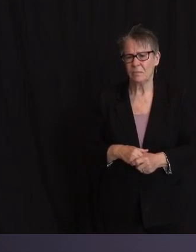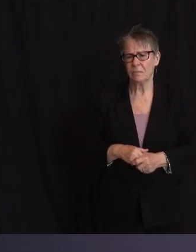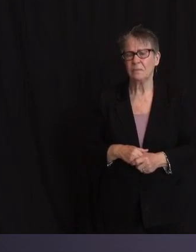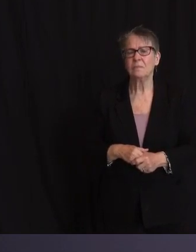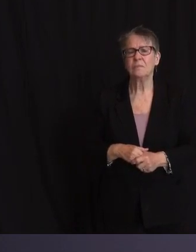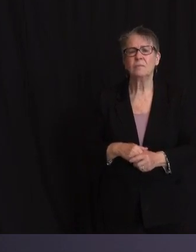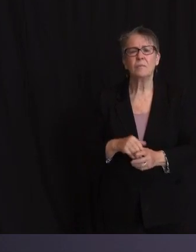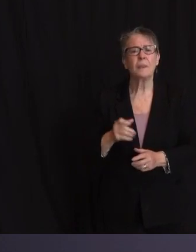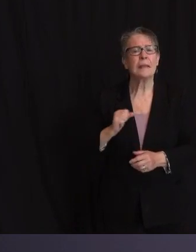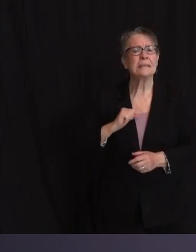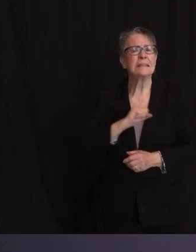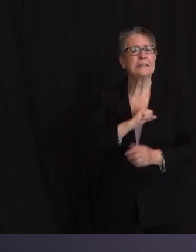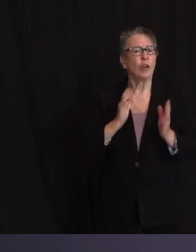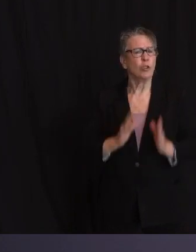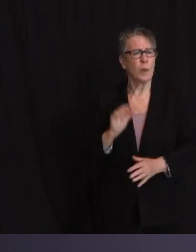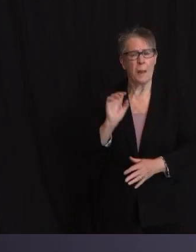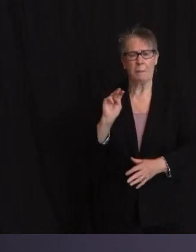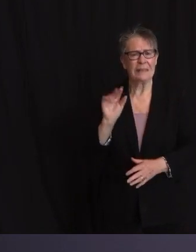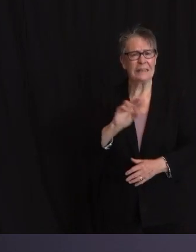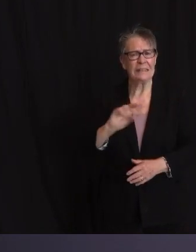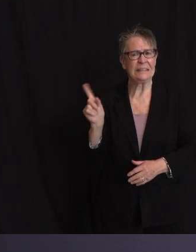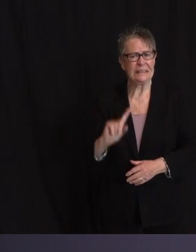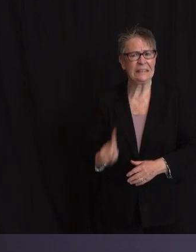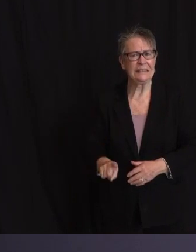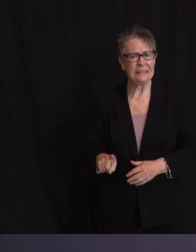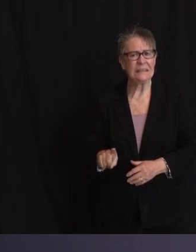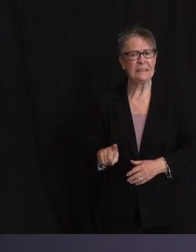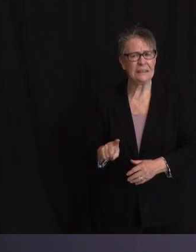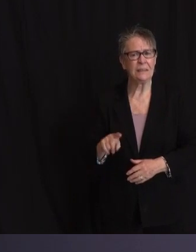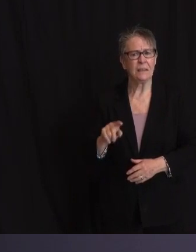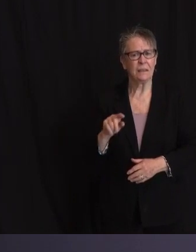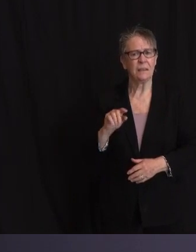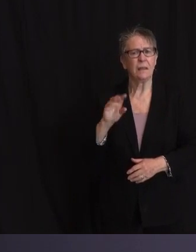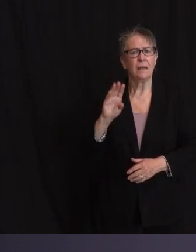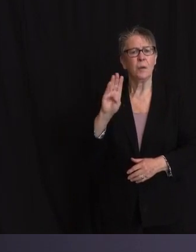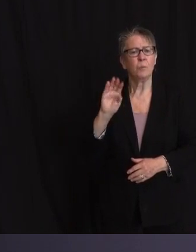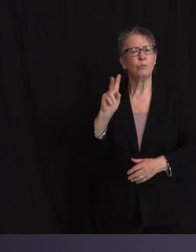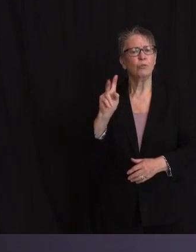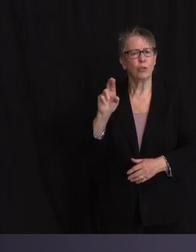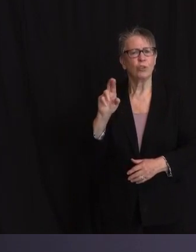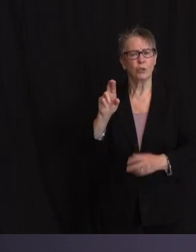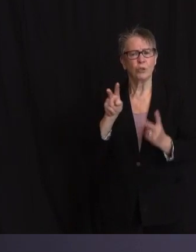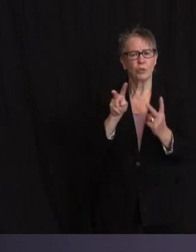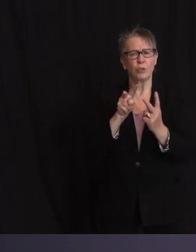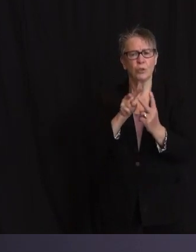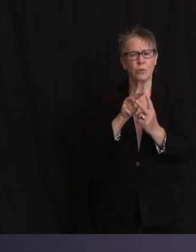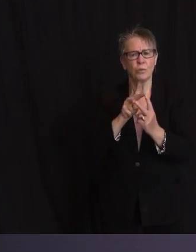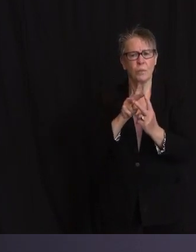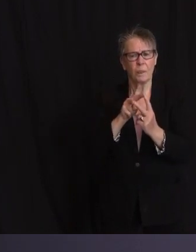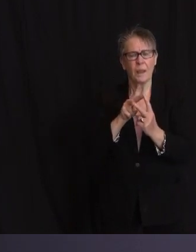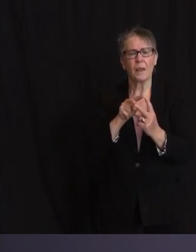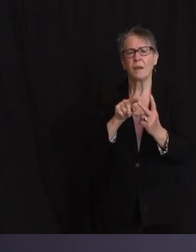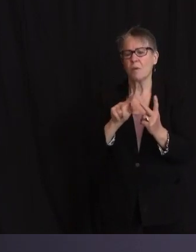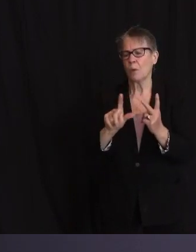good co-sponsored bill, Democratic and Republican sponsors. It's exactly what the doctor ordered.